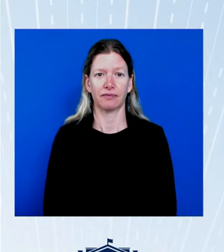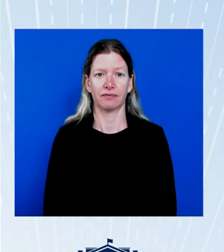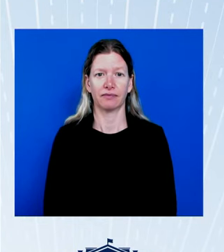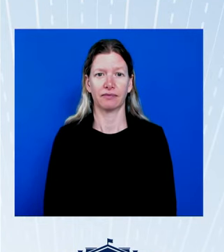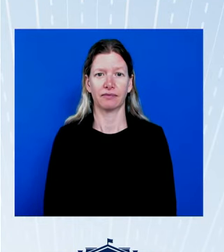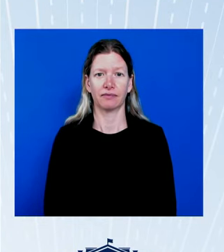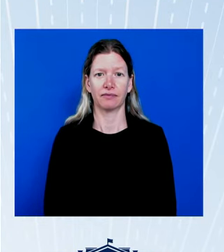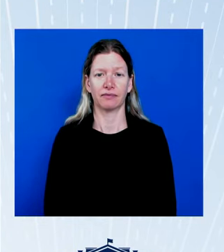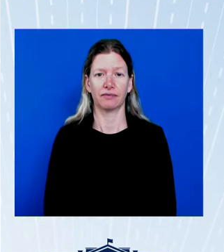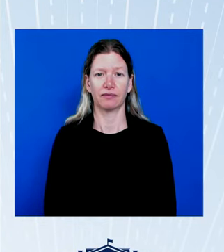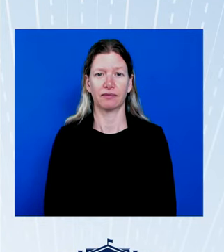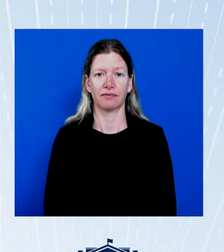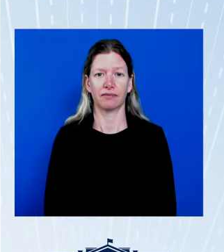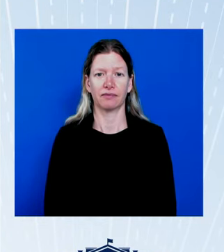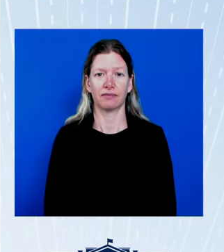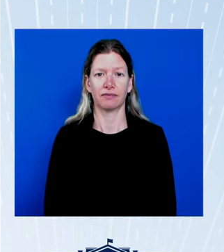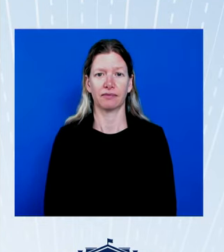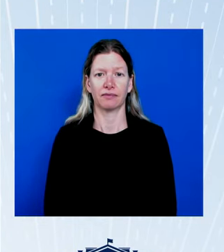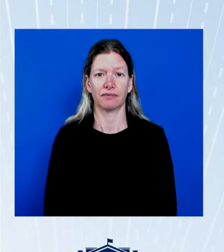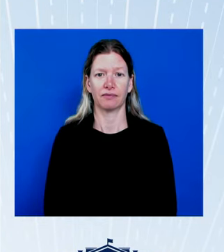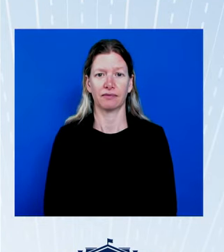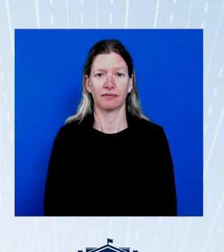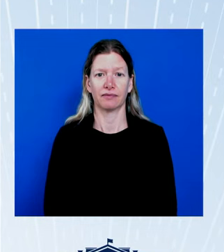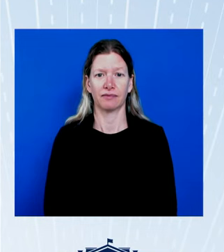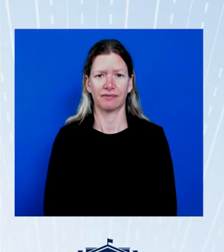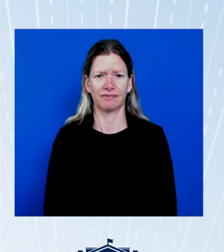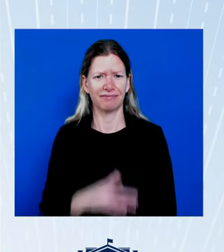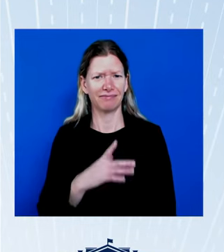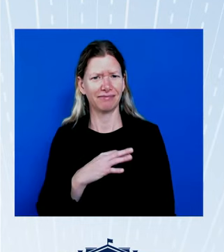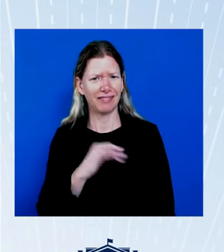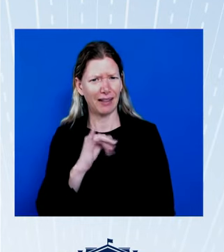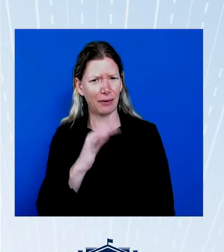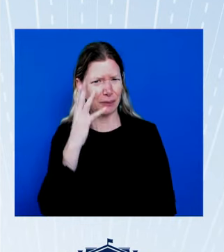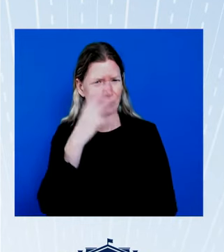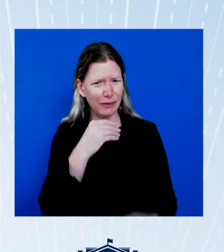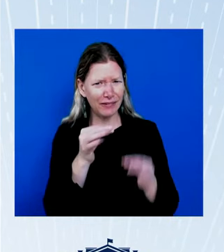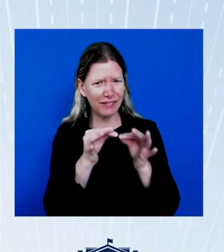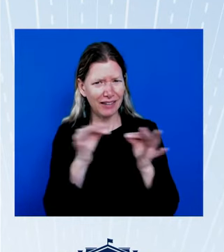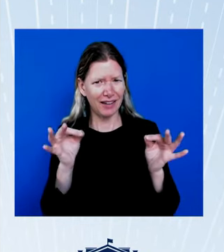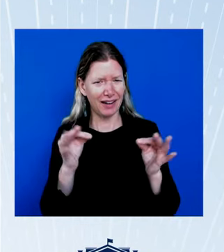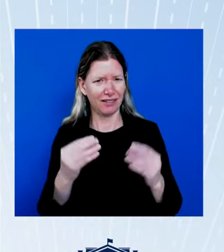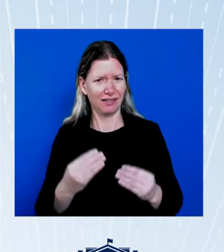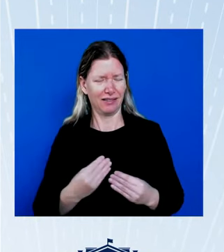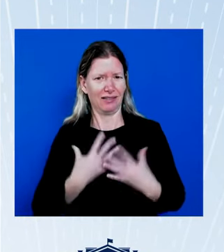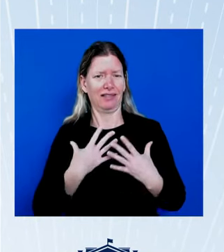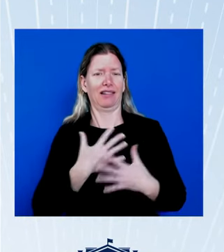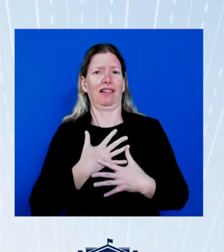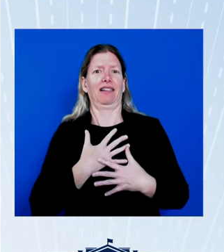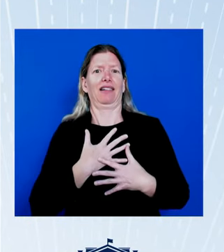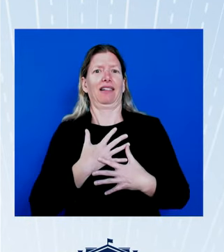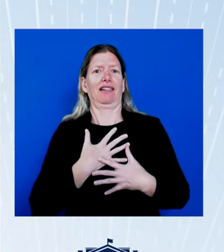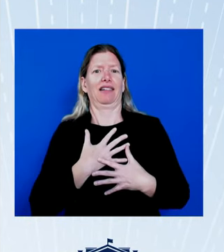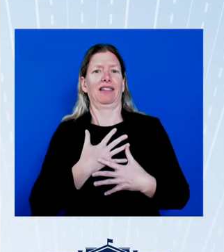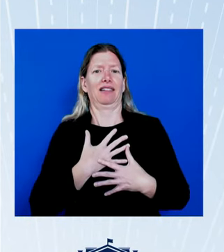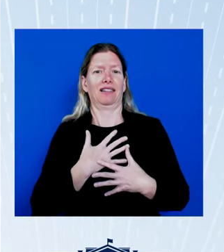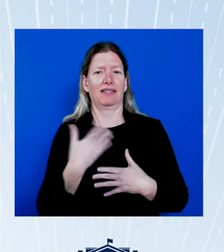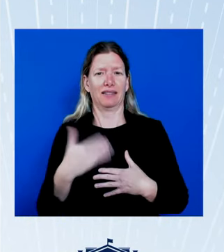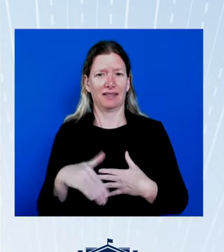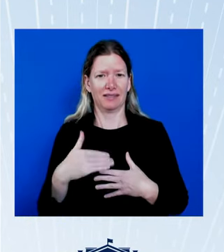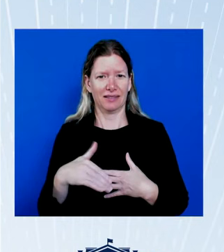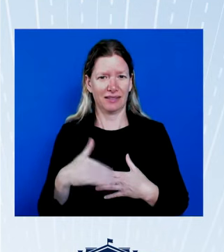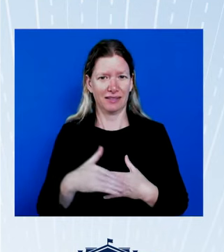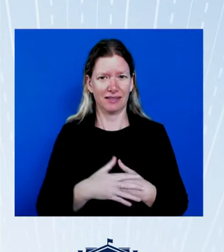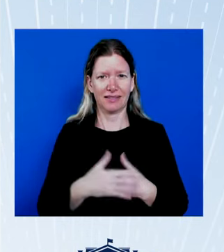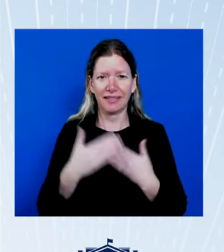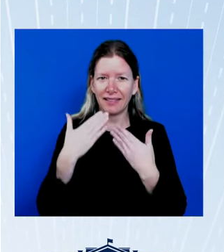That was so beautiful. We took our breath away listening to you in beauty. Thank you. Thank you, everyone,